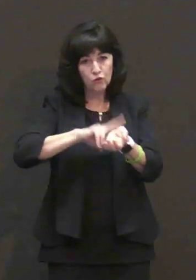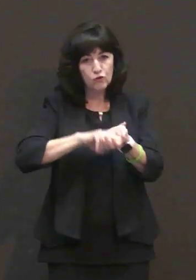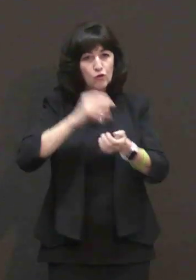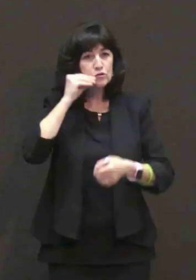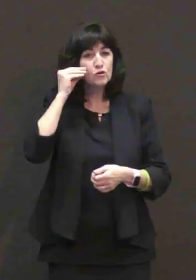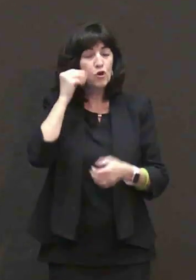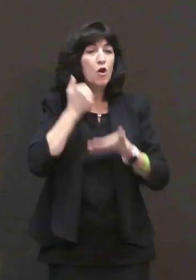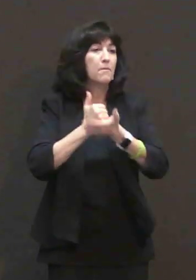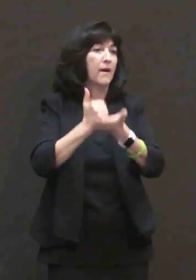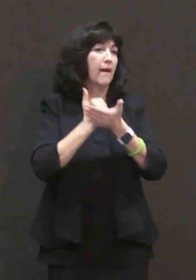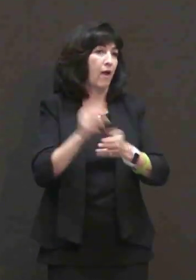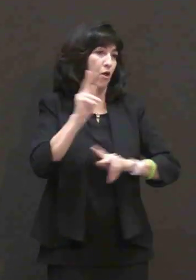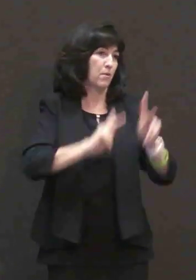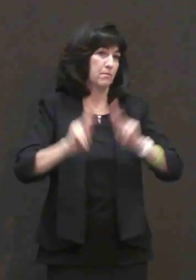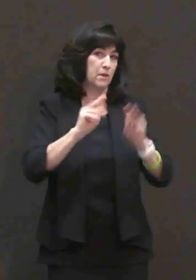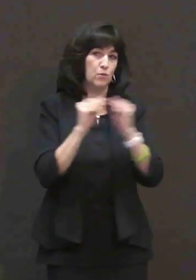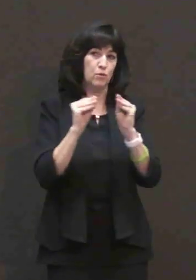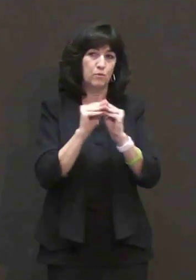be safe.